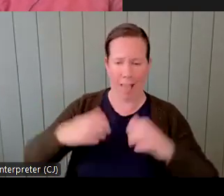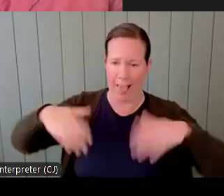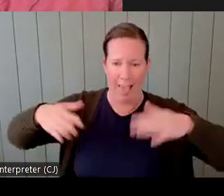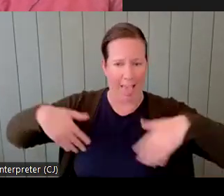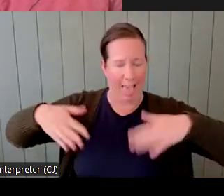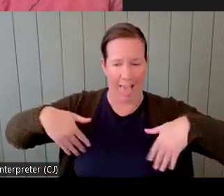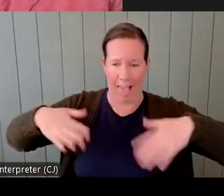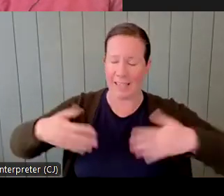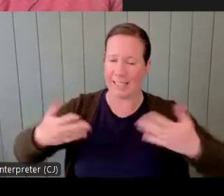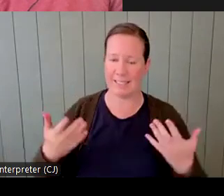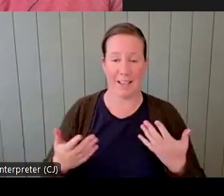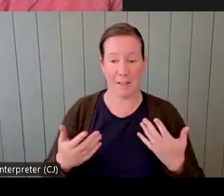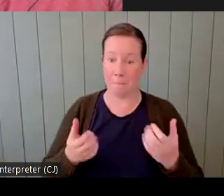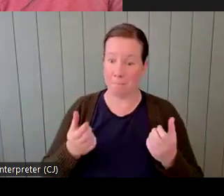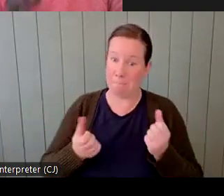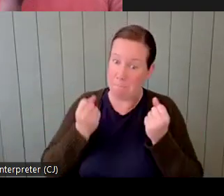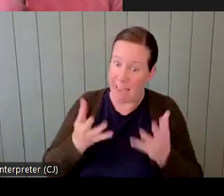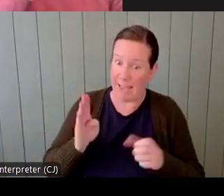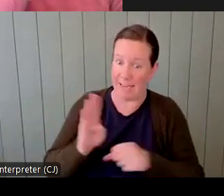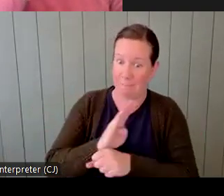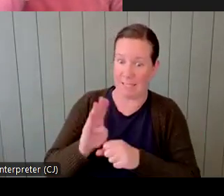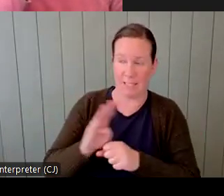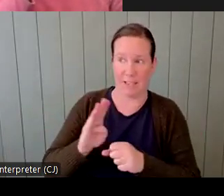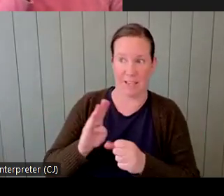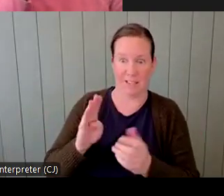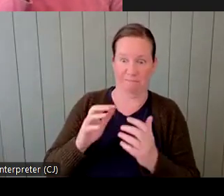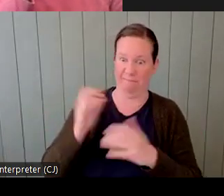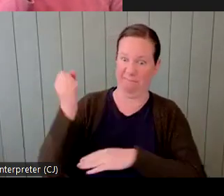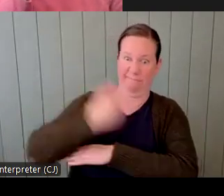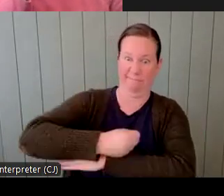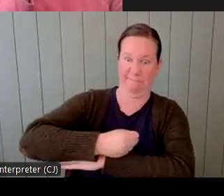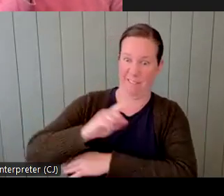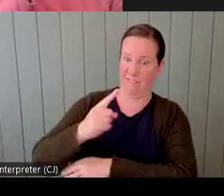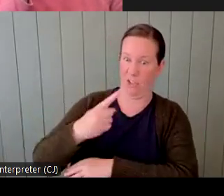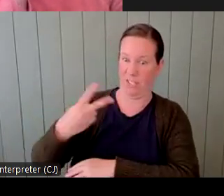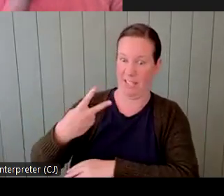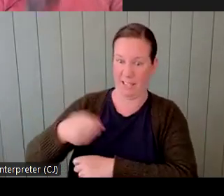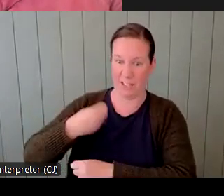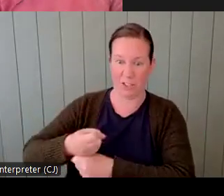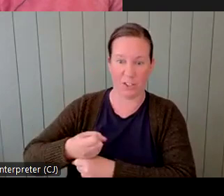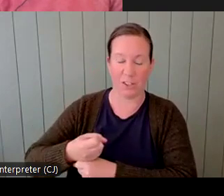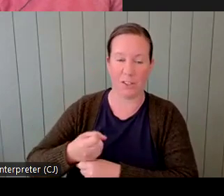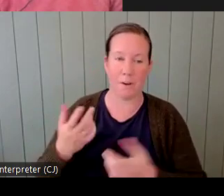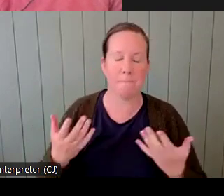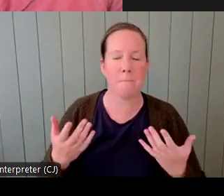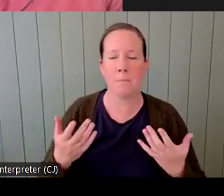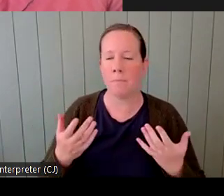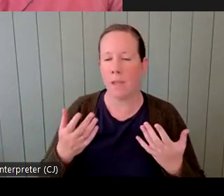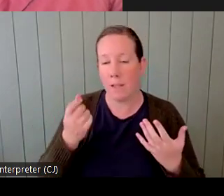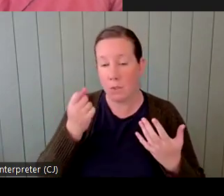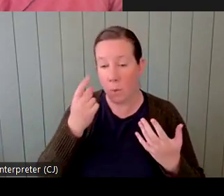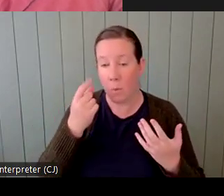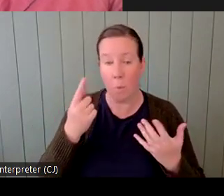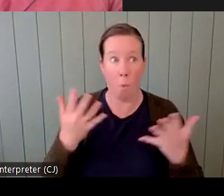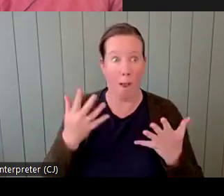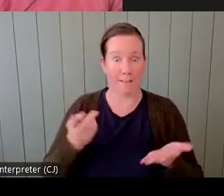biggest reasons for failure of small businesses or any business is that we fall in love with our own ideas. We